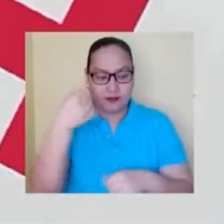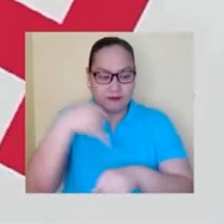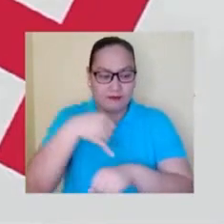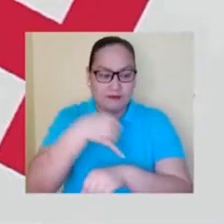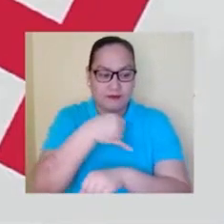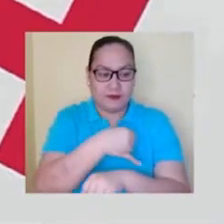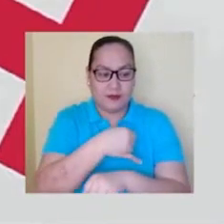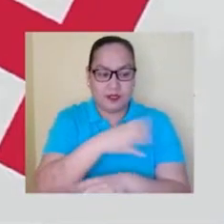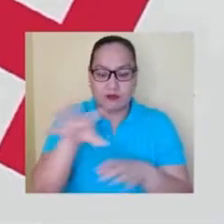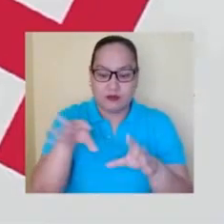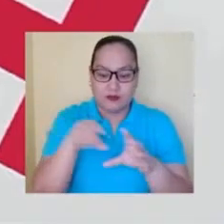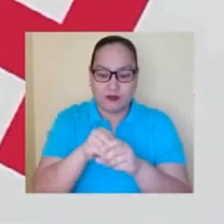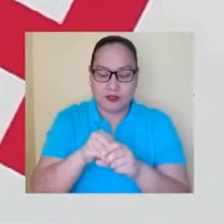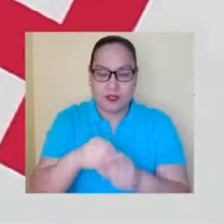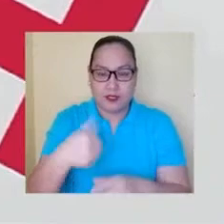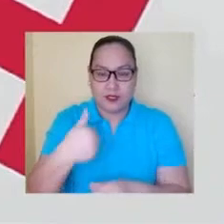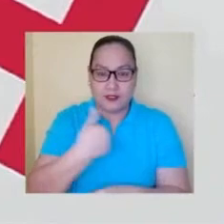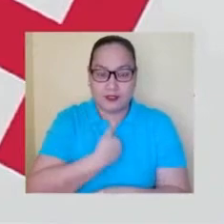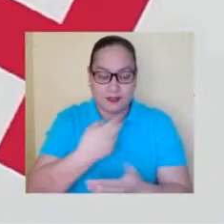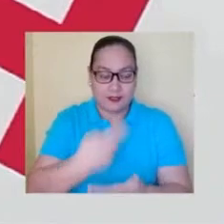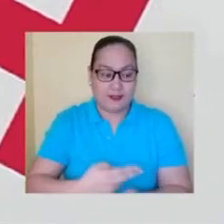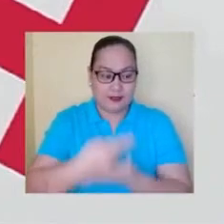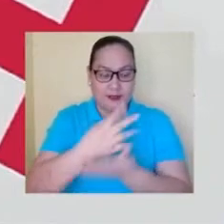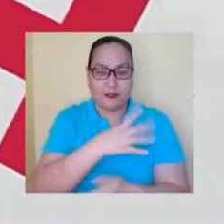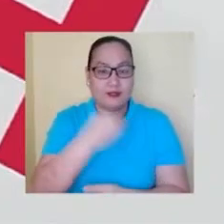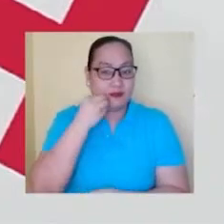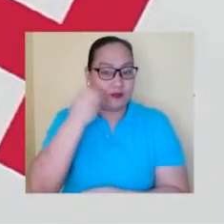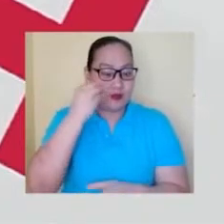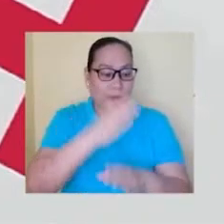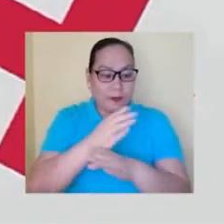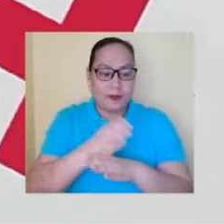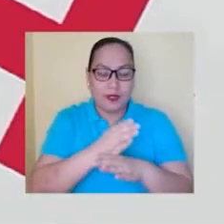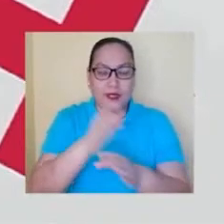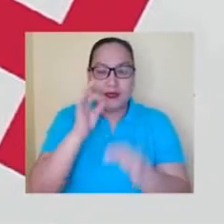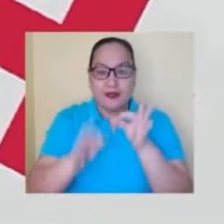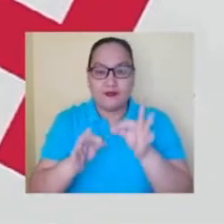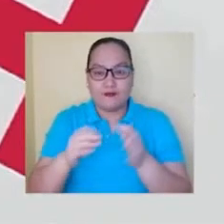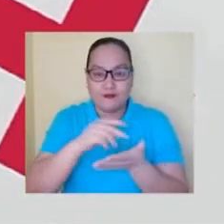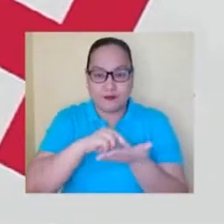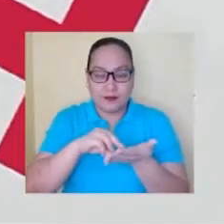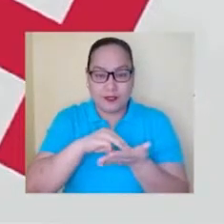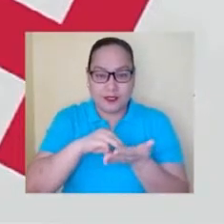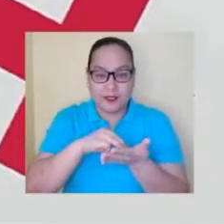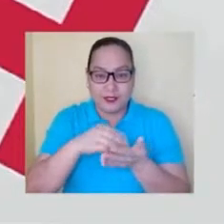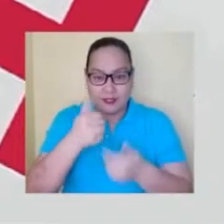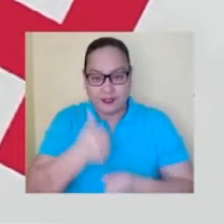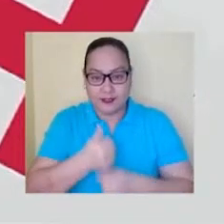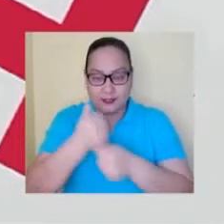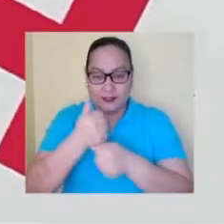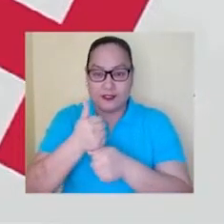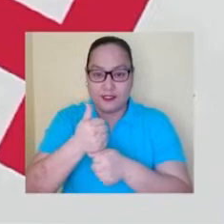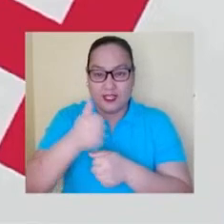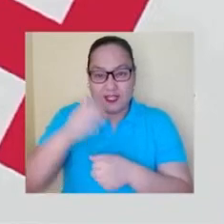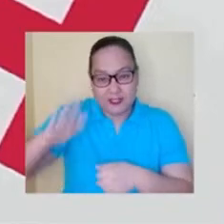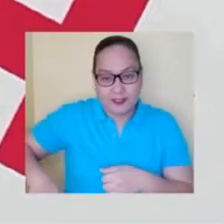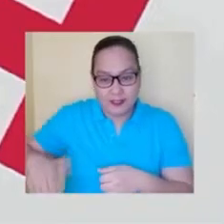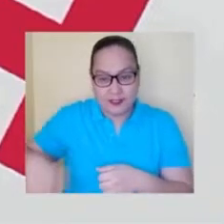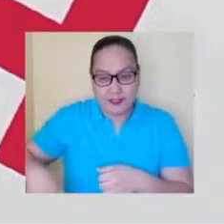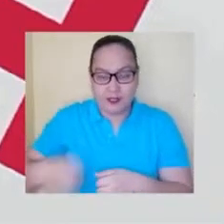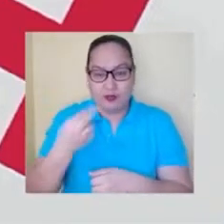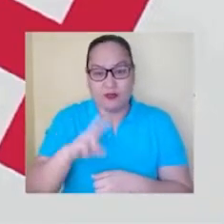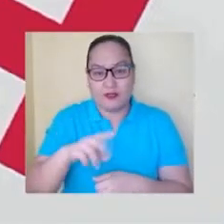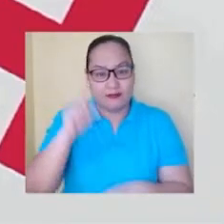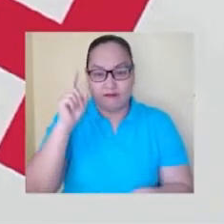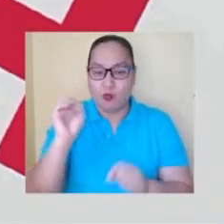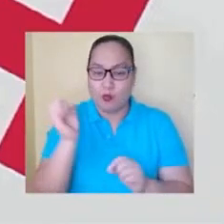includes self-help and home care if medical assistance is not available or delayed. It can mean the difference